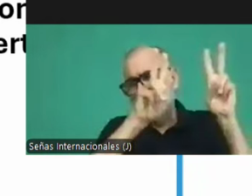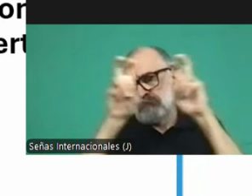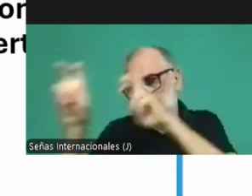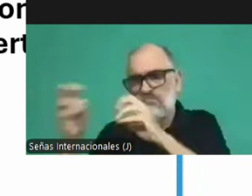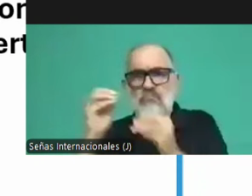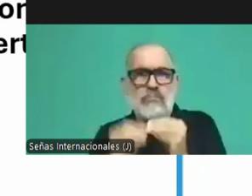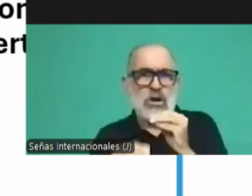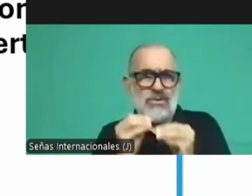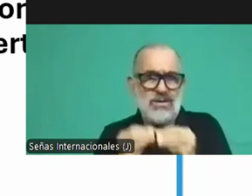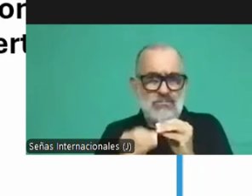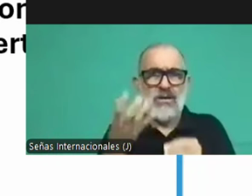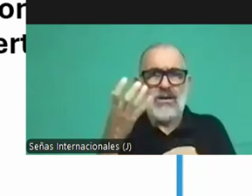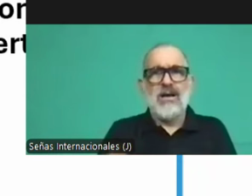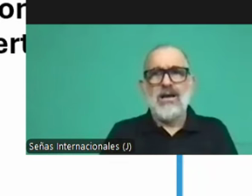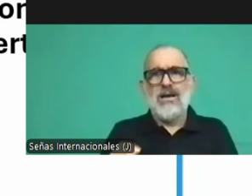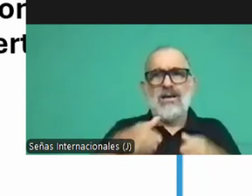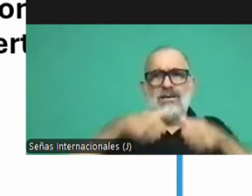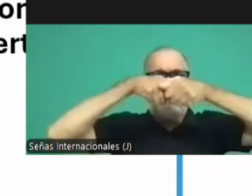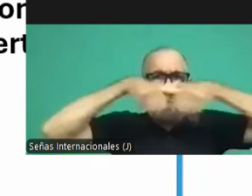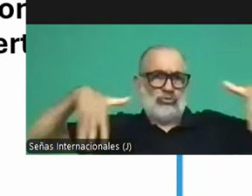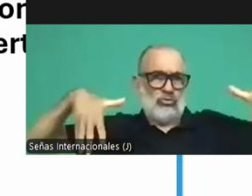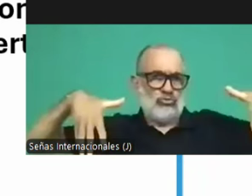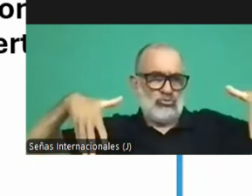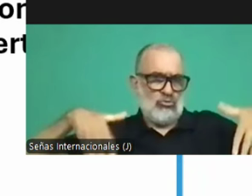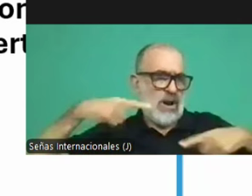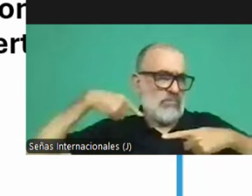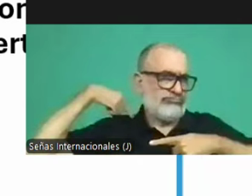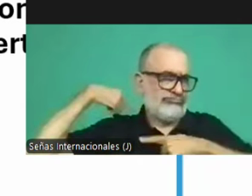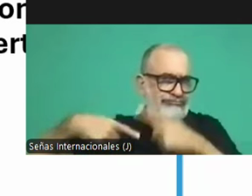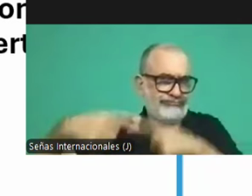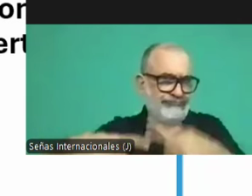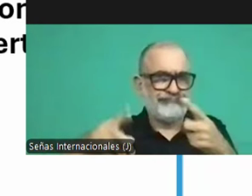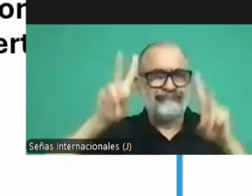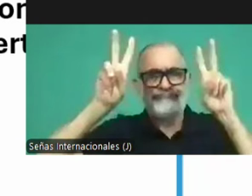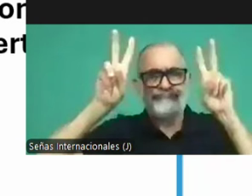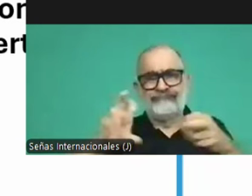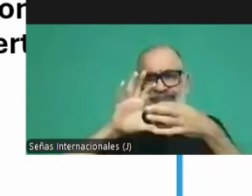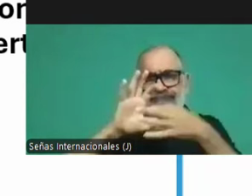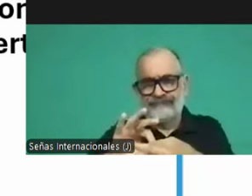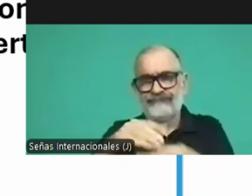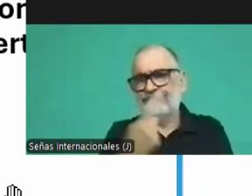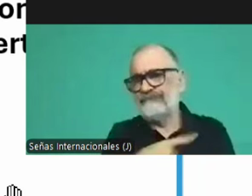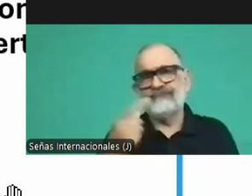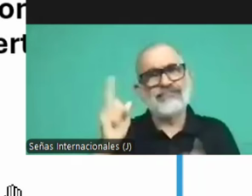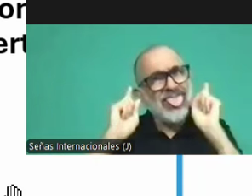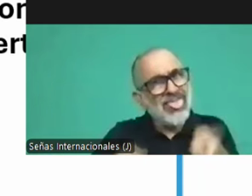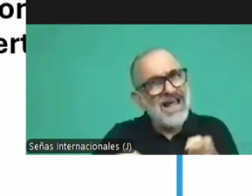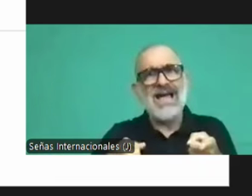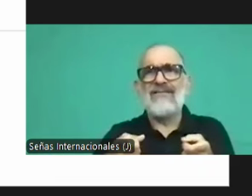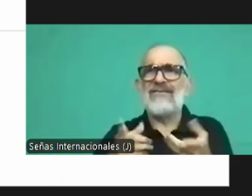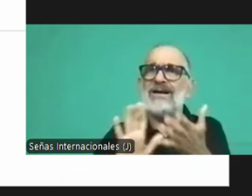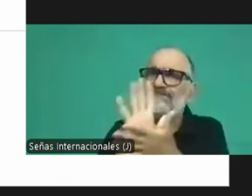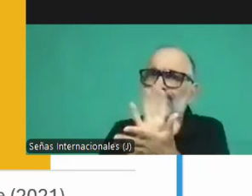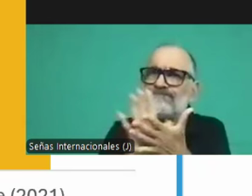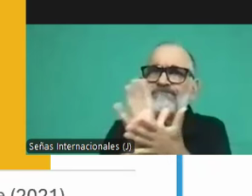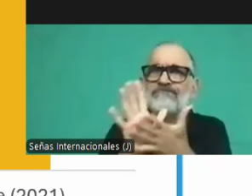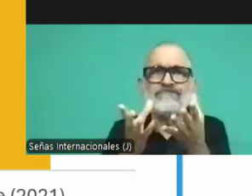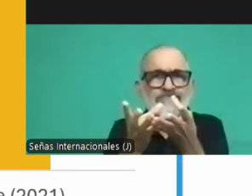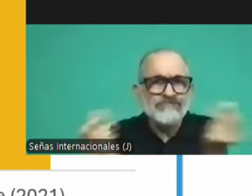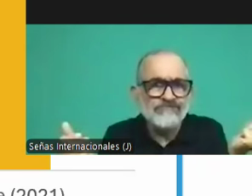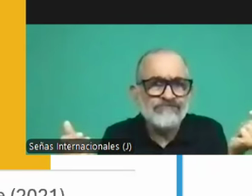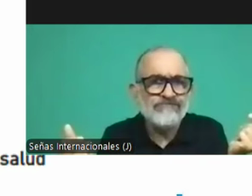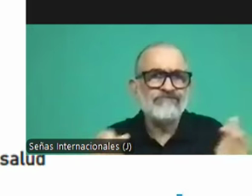issues estructuralmente that están sobre la structurally mesa are y on the tenemos que table and we resolver need to con los resolve mensajes que nuestro with the director messages that